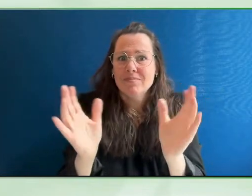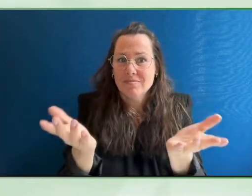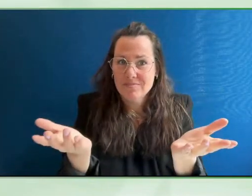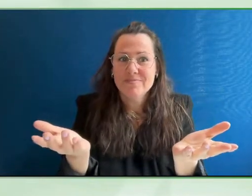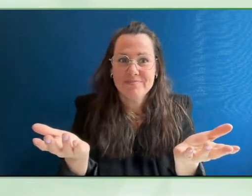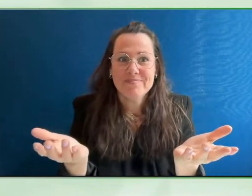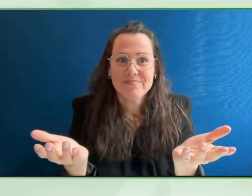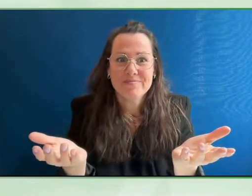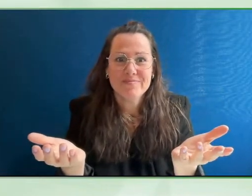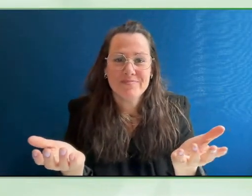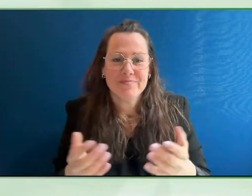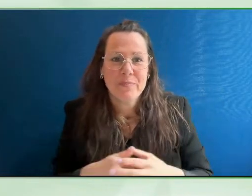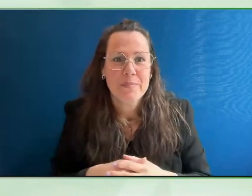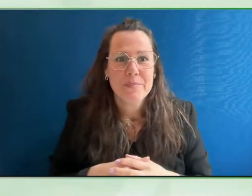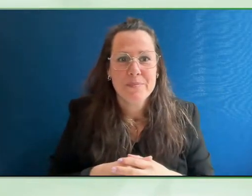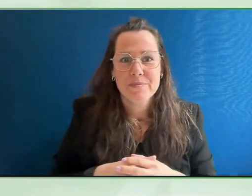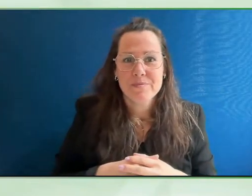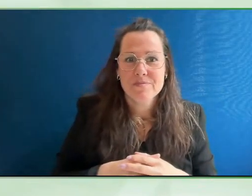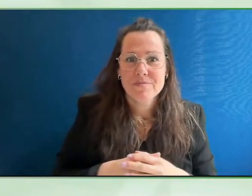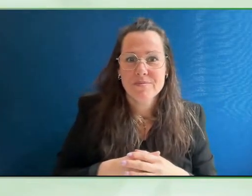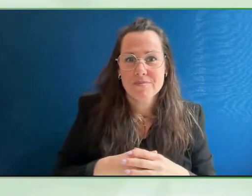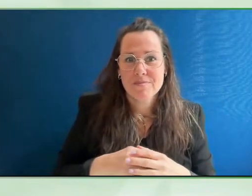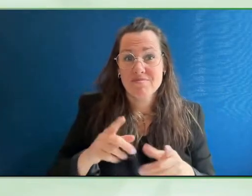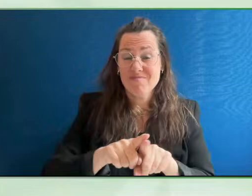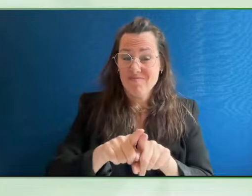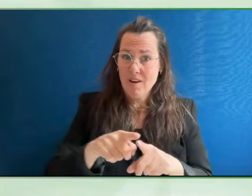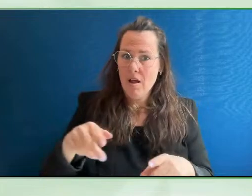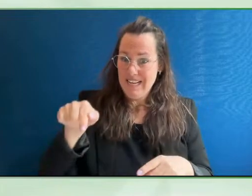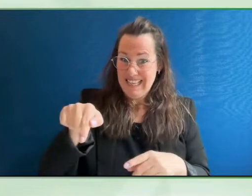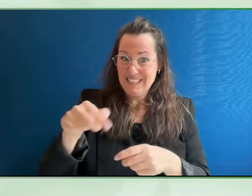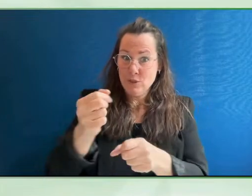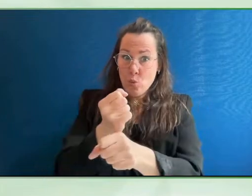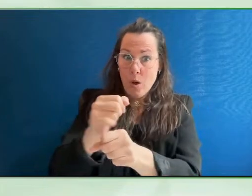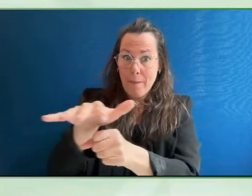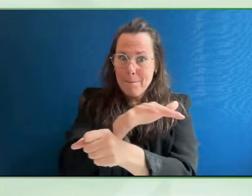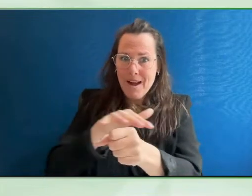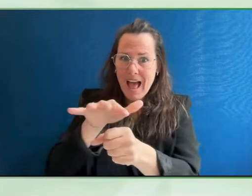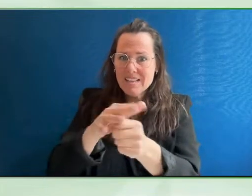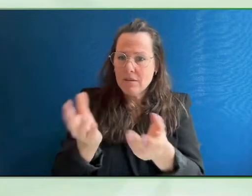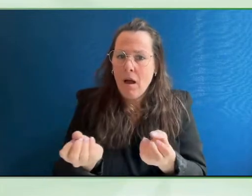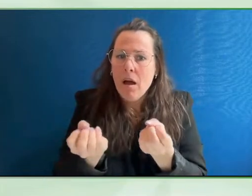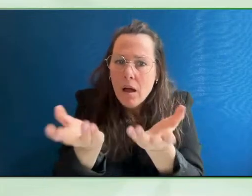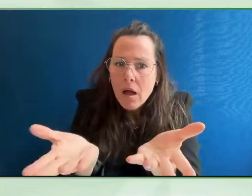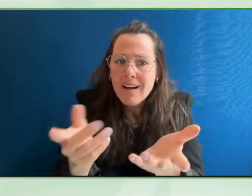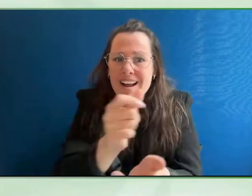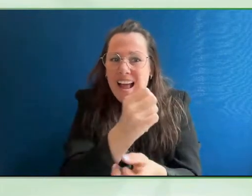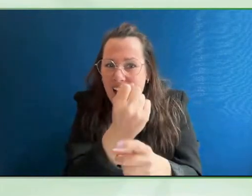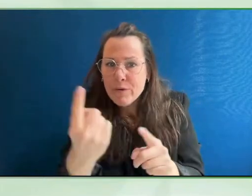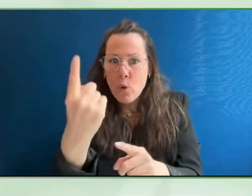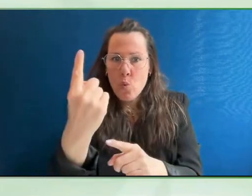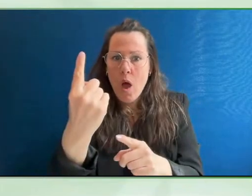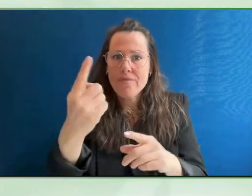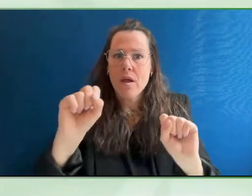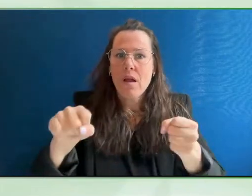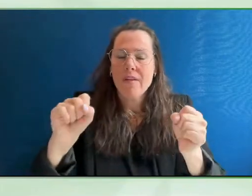why storytelling is such an important medium for changing culture. Because if you only worry about the tick box